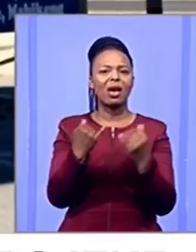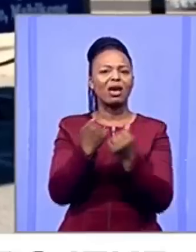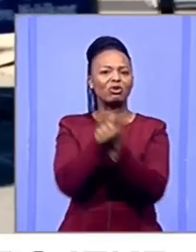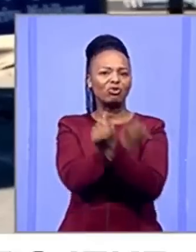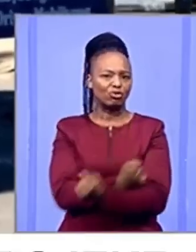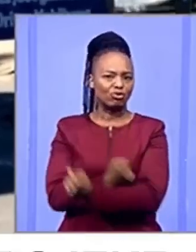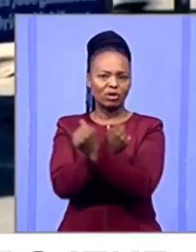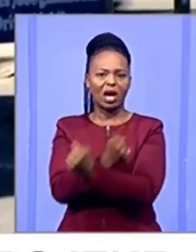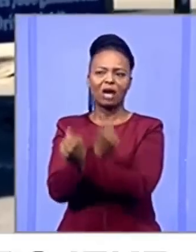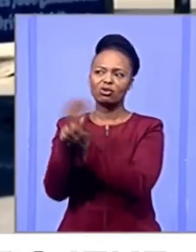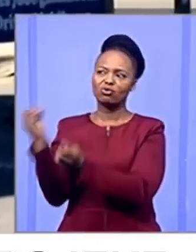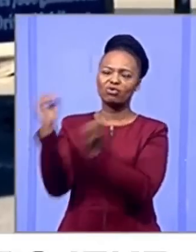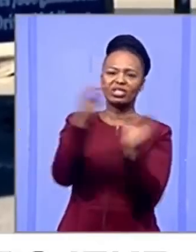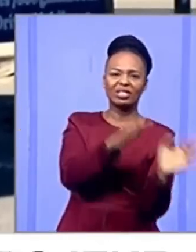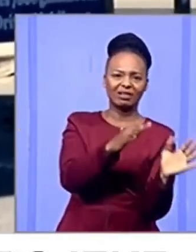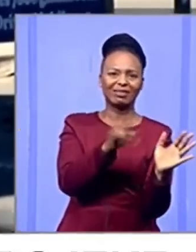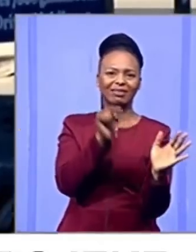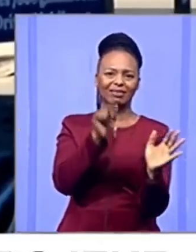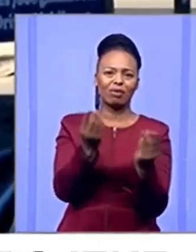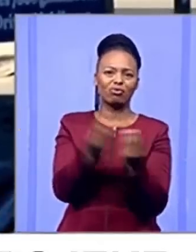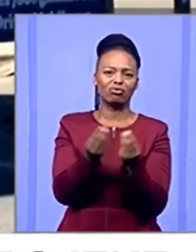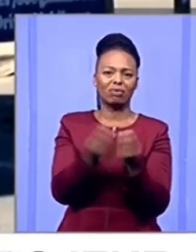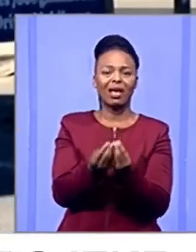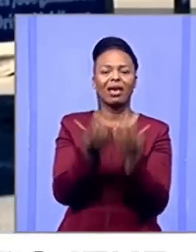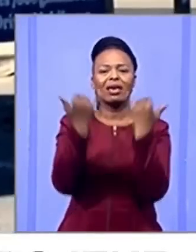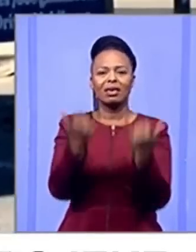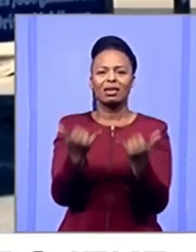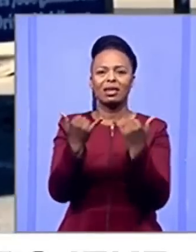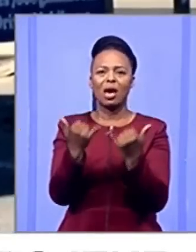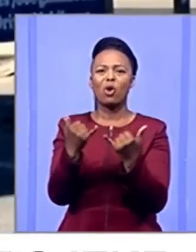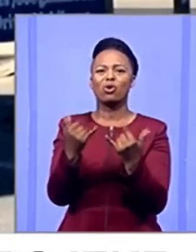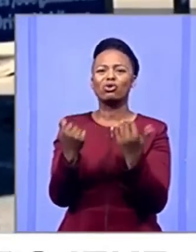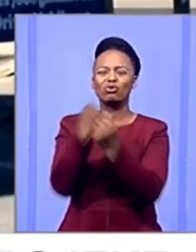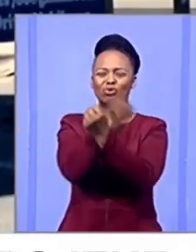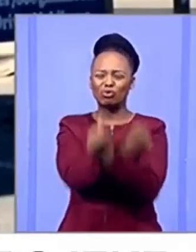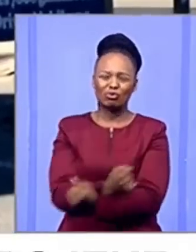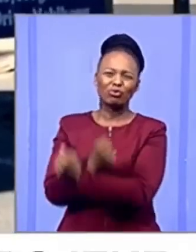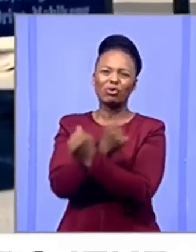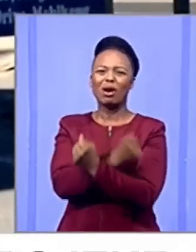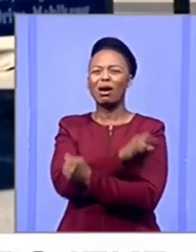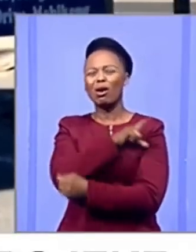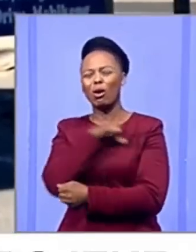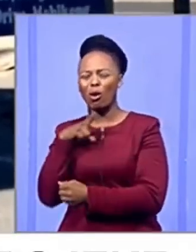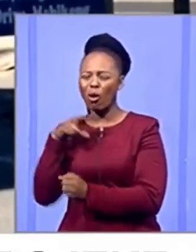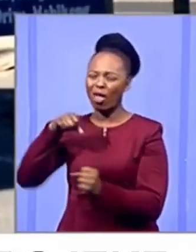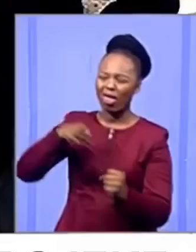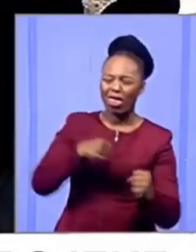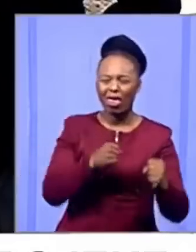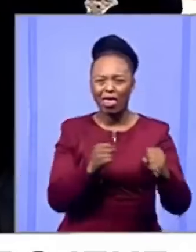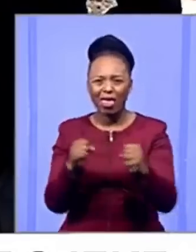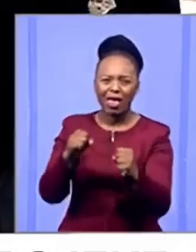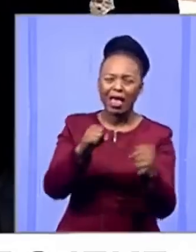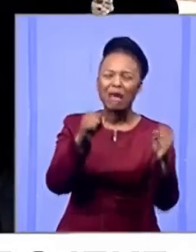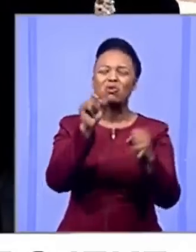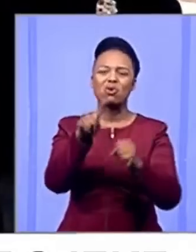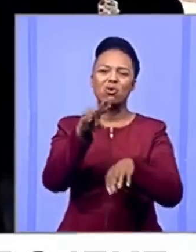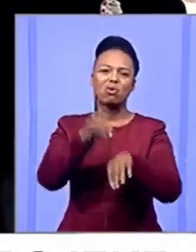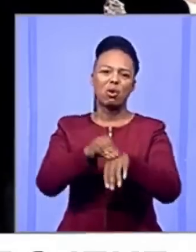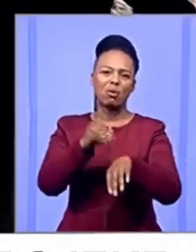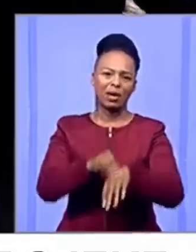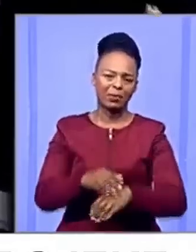to deliver here. Ne? It's getting stuck like whole traffic, and sometimes to come inside is a big problem. Lefapha